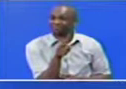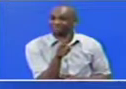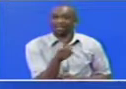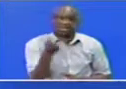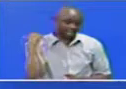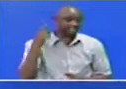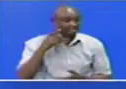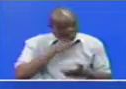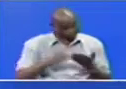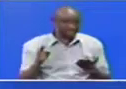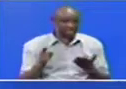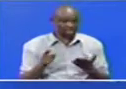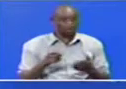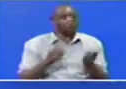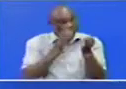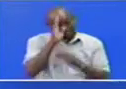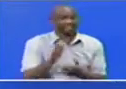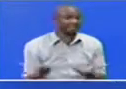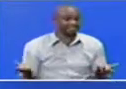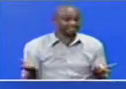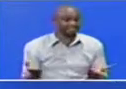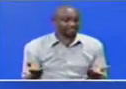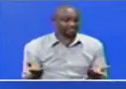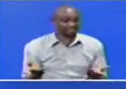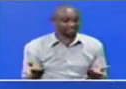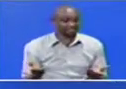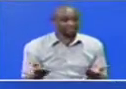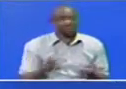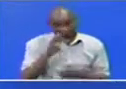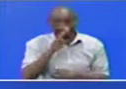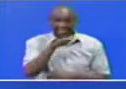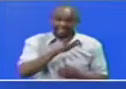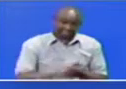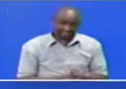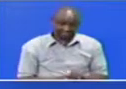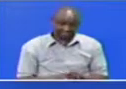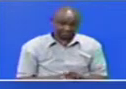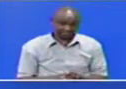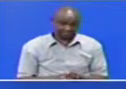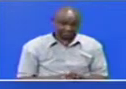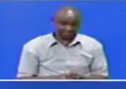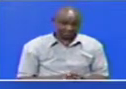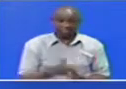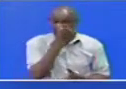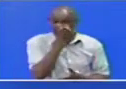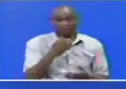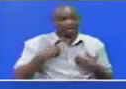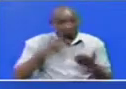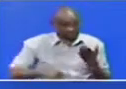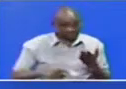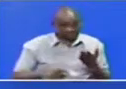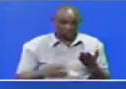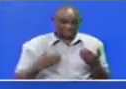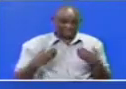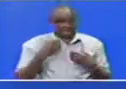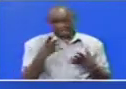last week on Sunday in Wajir, where we had no less